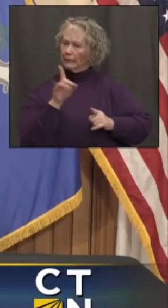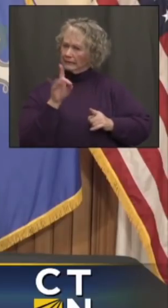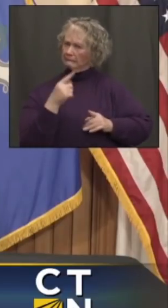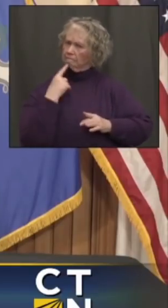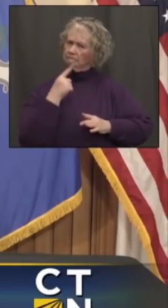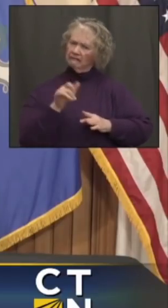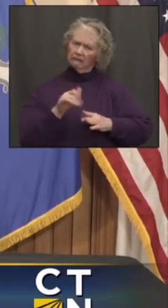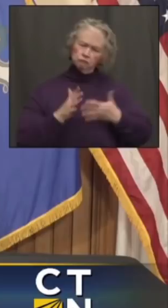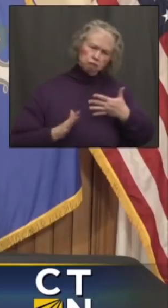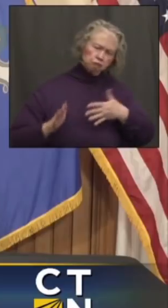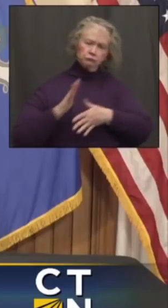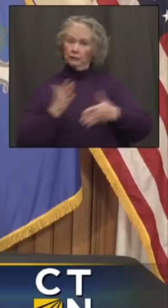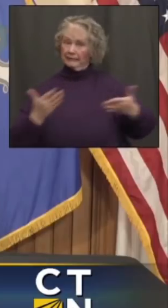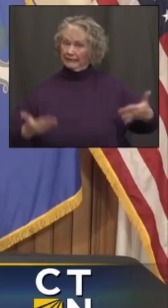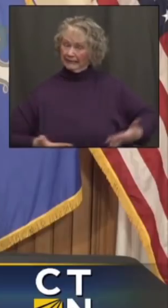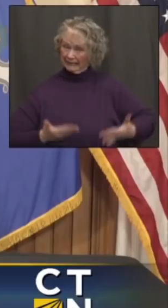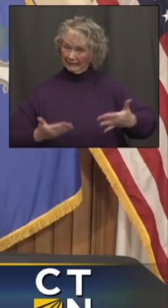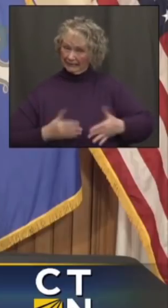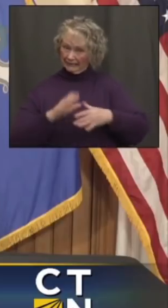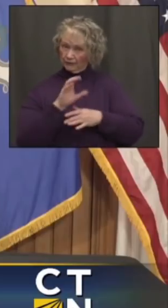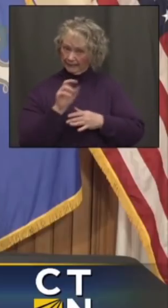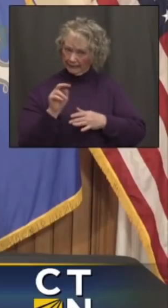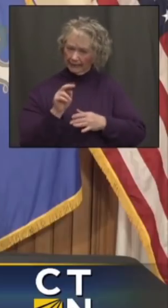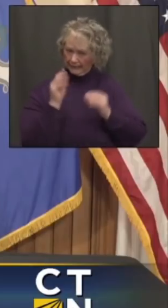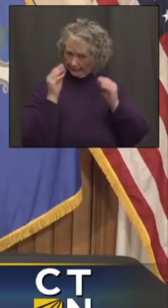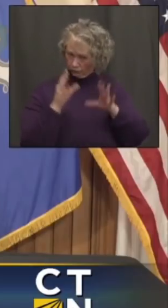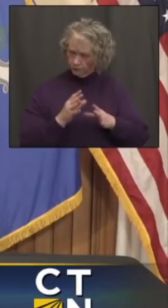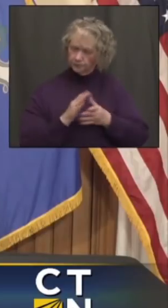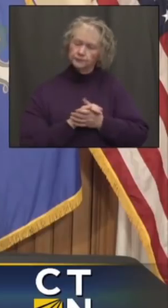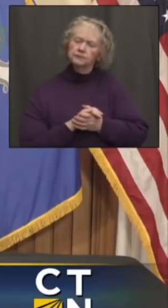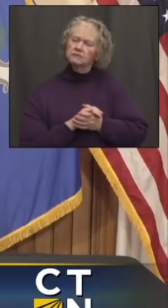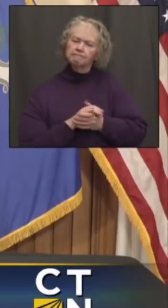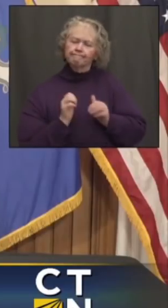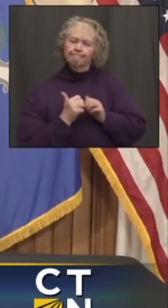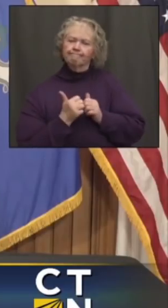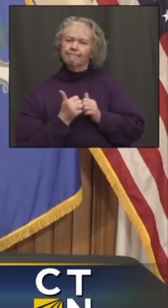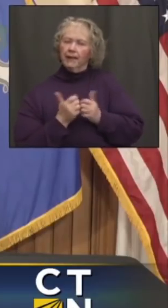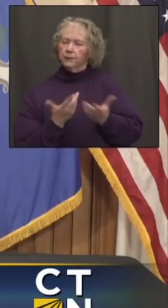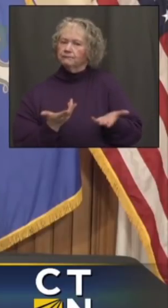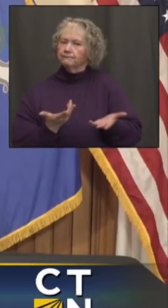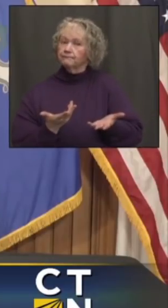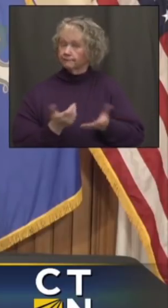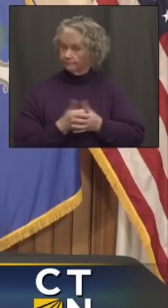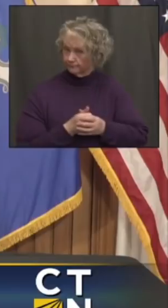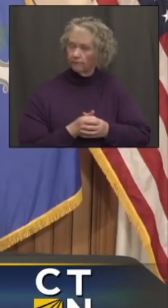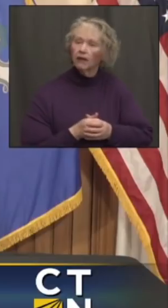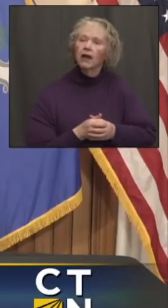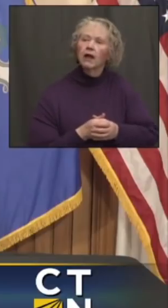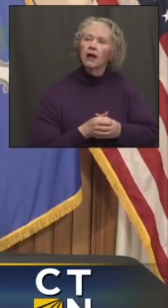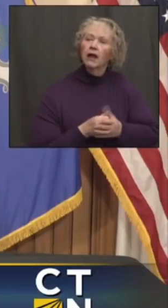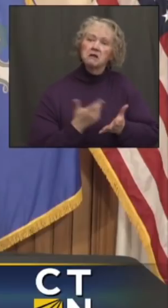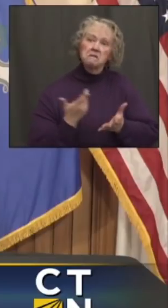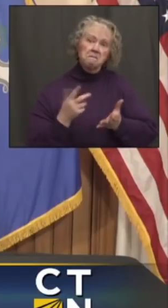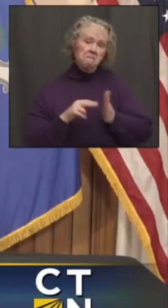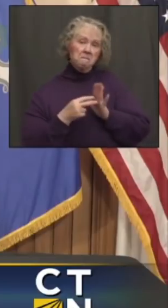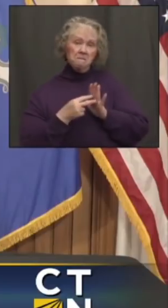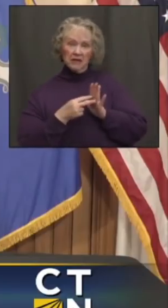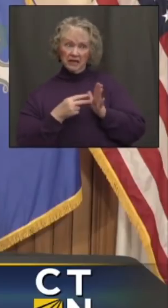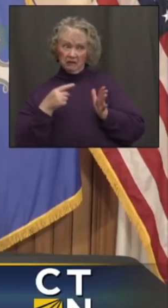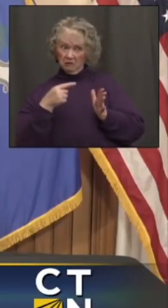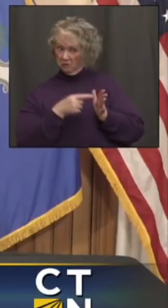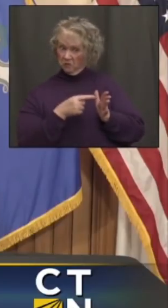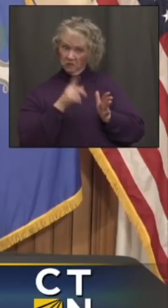Hi, Governor. As we know, CDC does not list vaccines as key to reopening schools, but you've been pretty